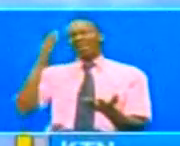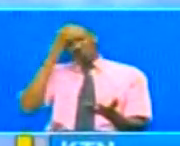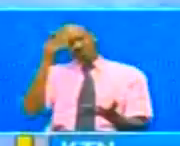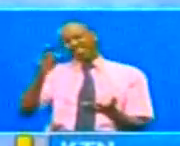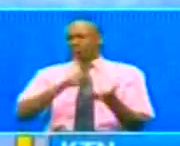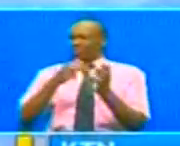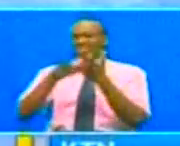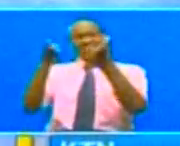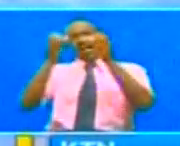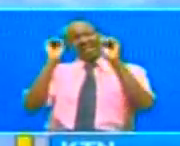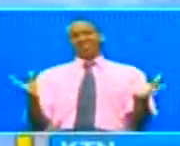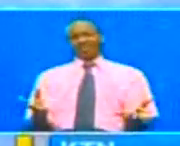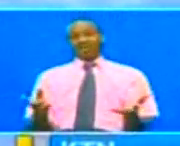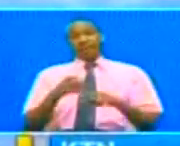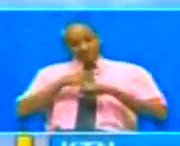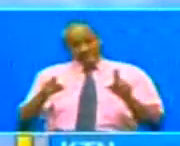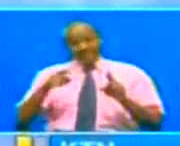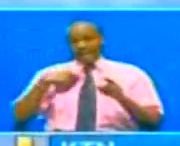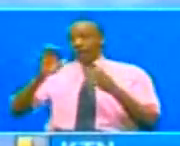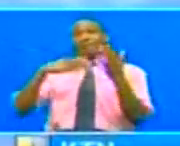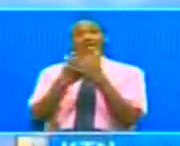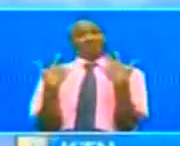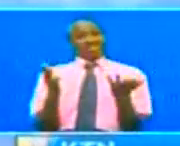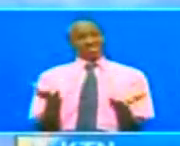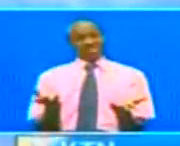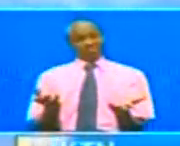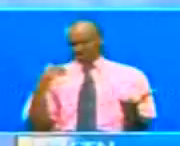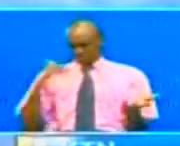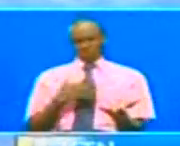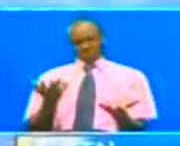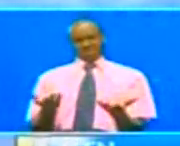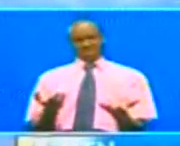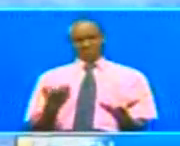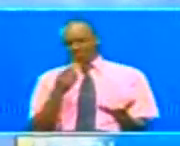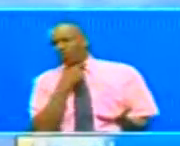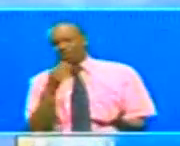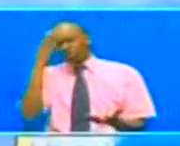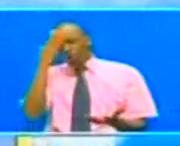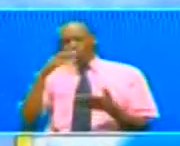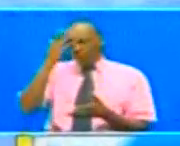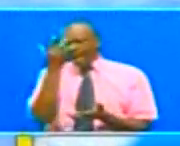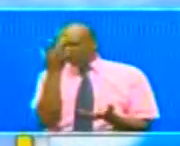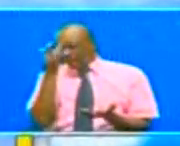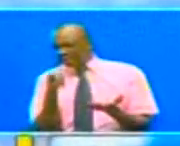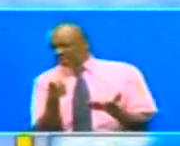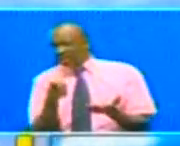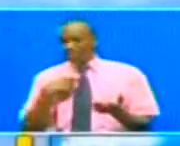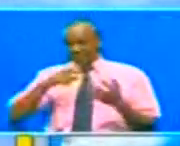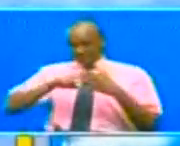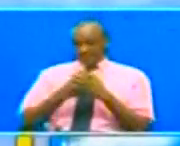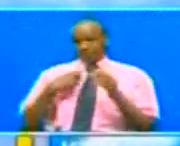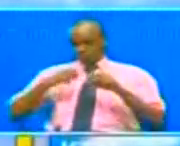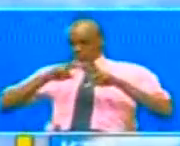they don't exist, yet they were applied for. So I was curious on why, and then I